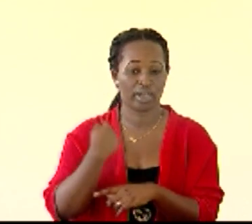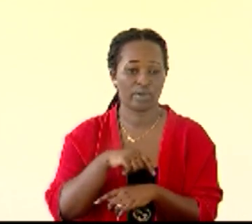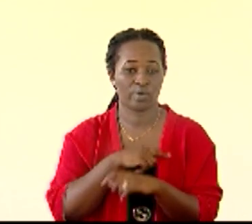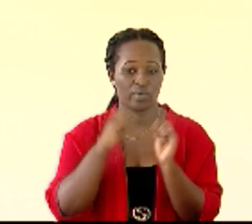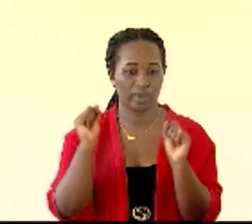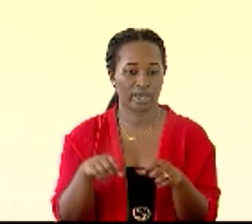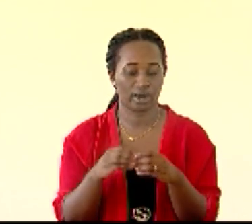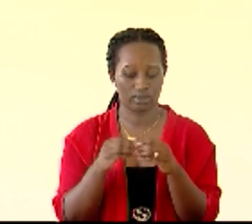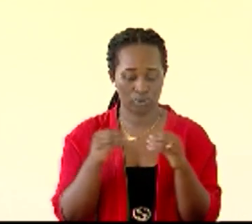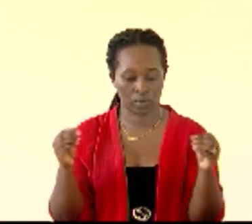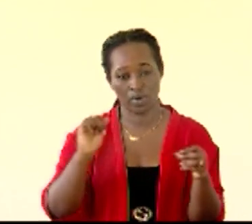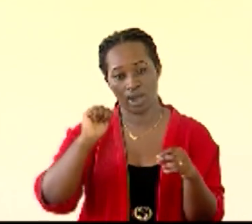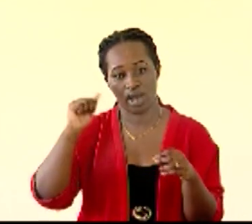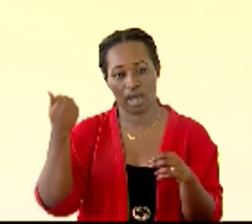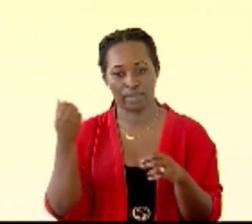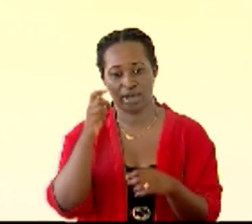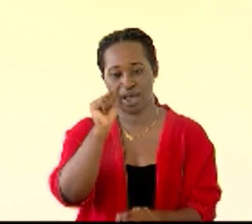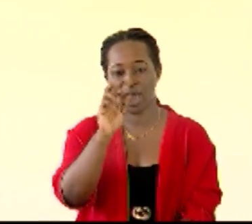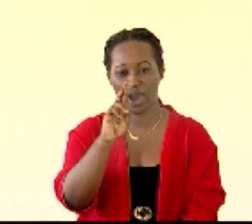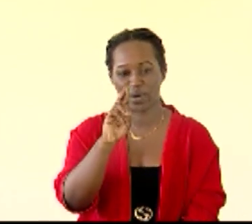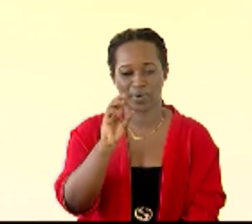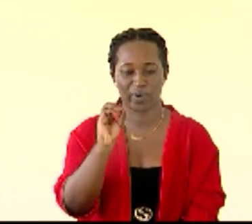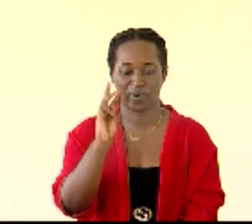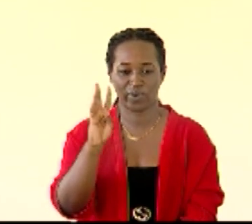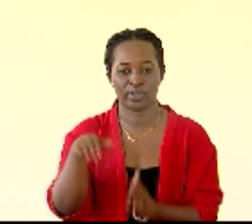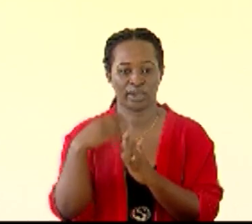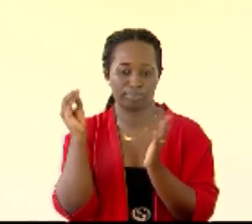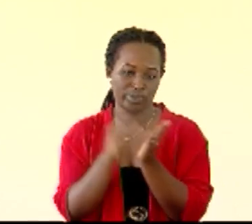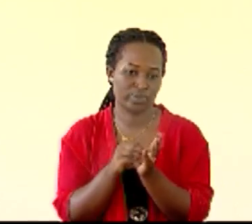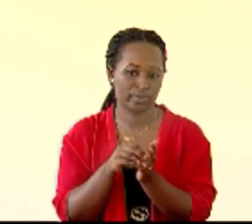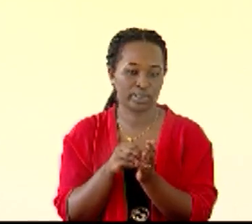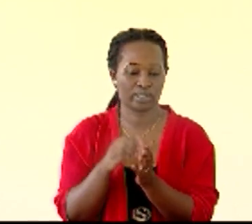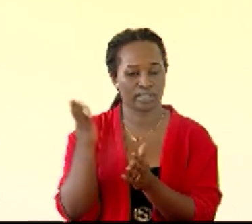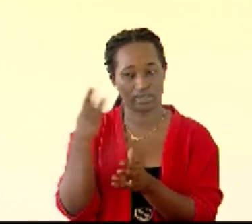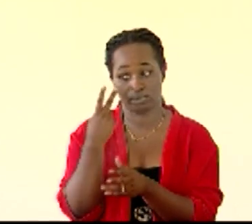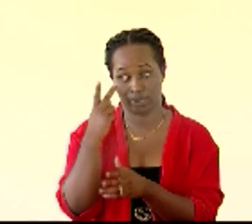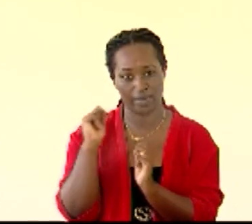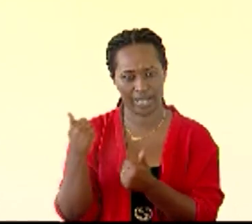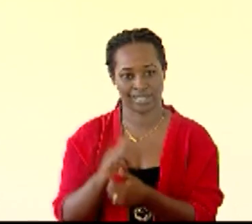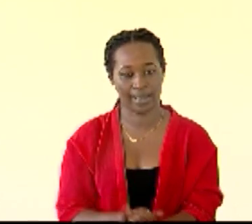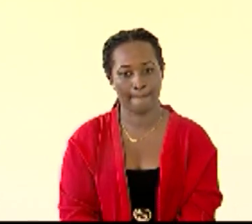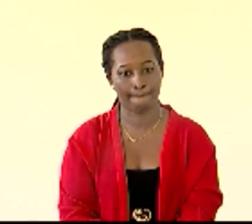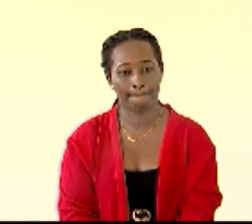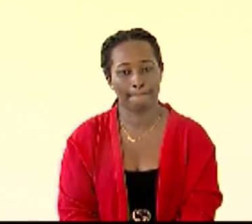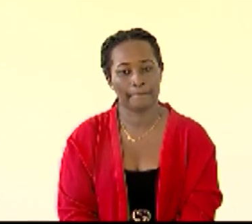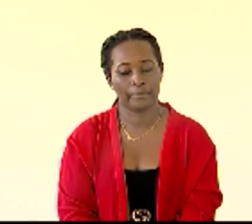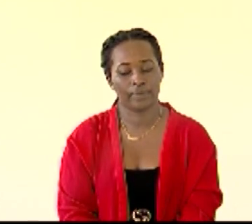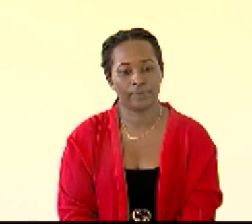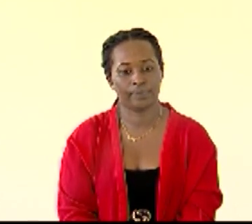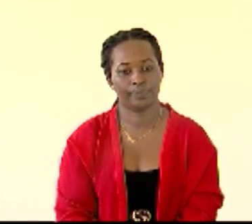also stretch another arrow and put there lipids. So check that.